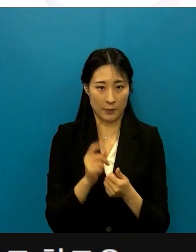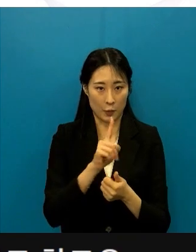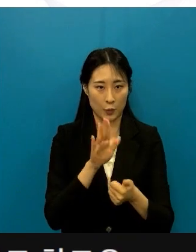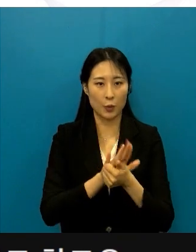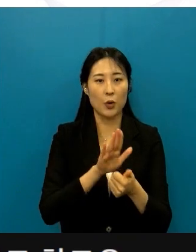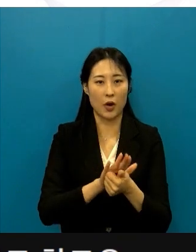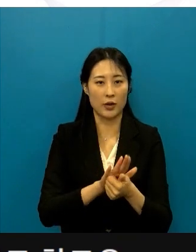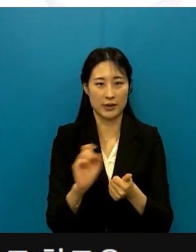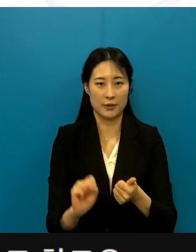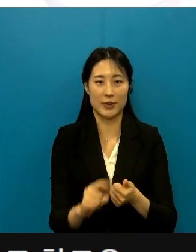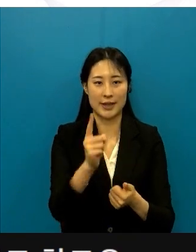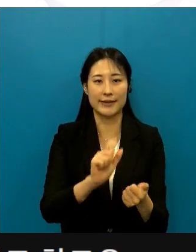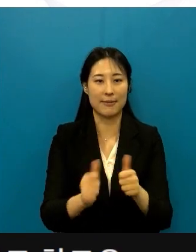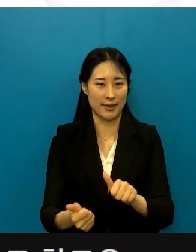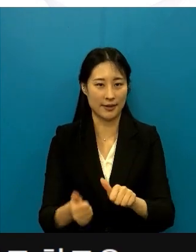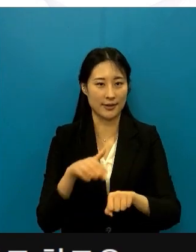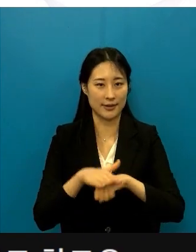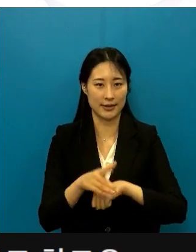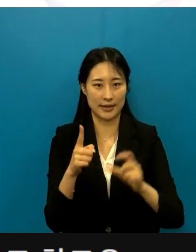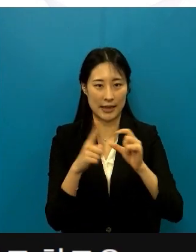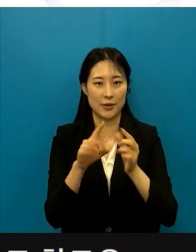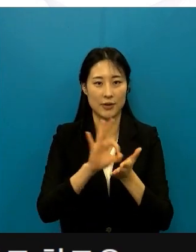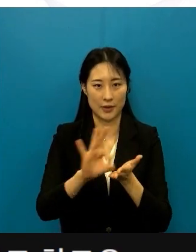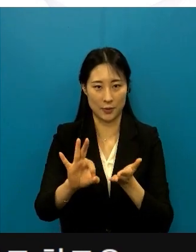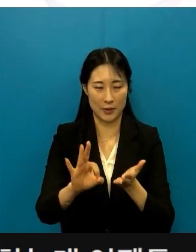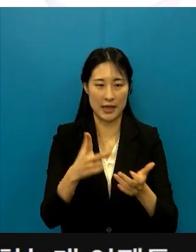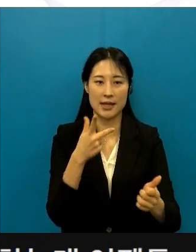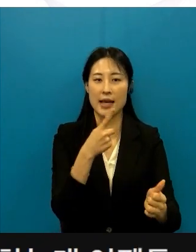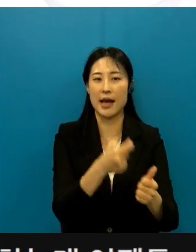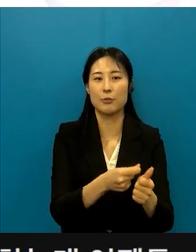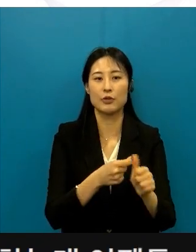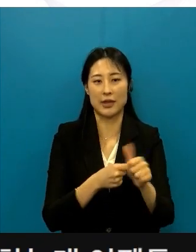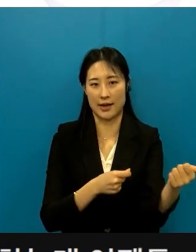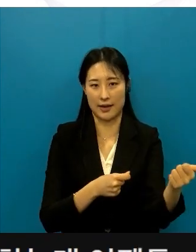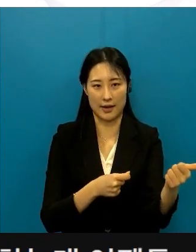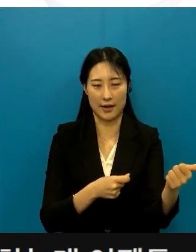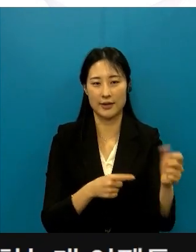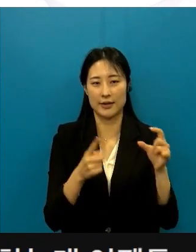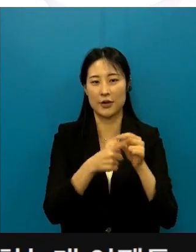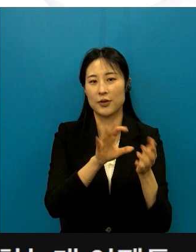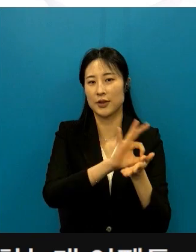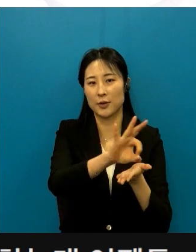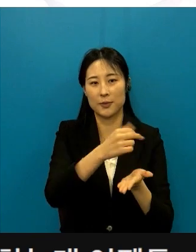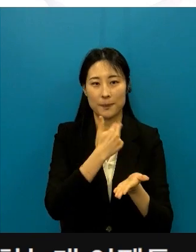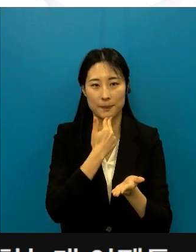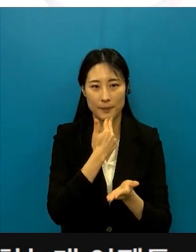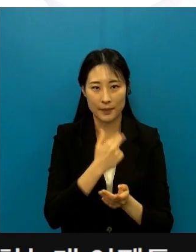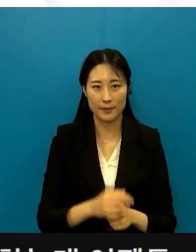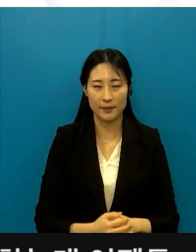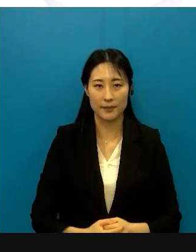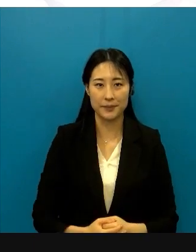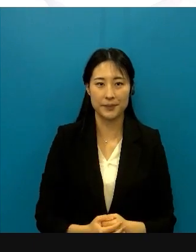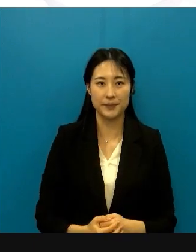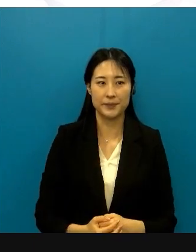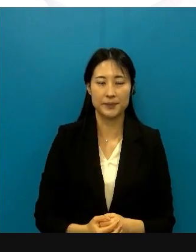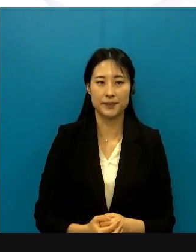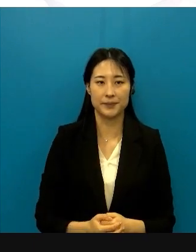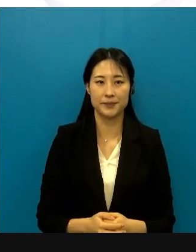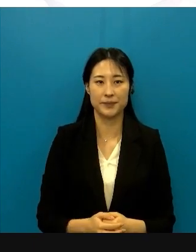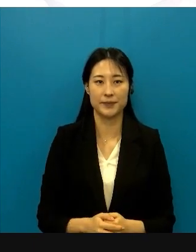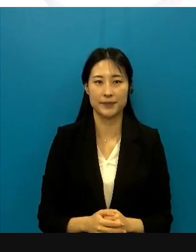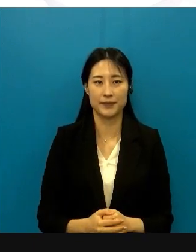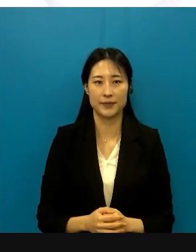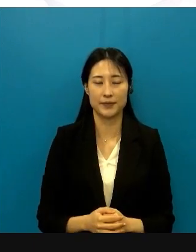literature. So that is the difference. The terminology, that's why we always say the terminology matters a lot.